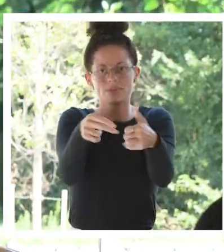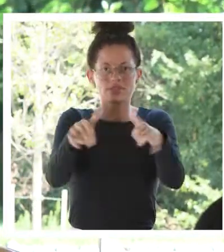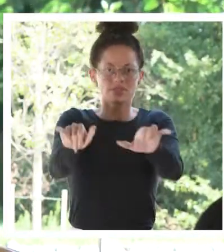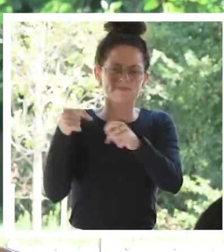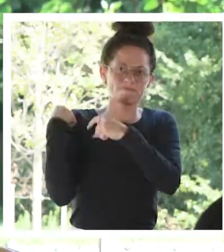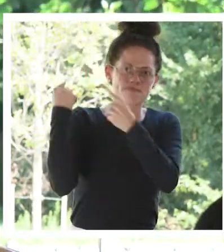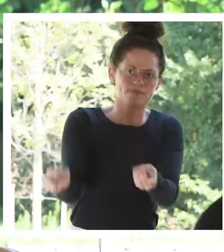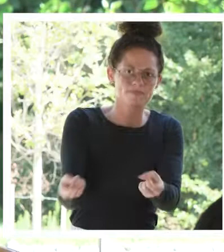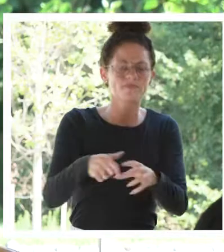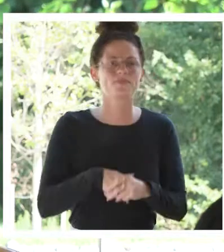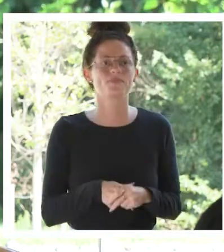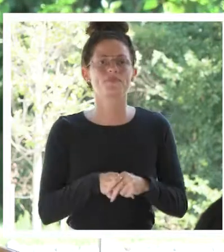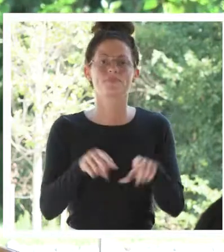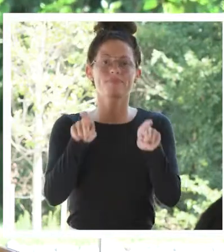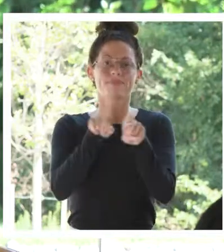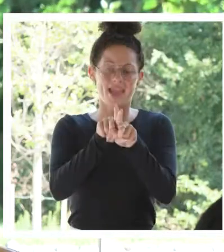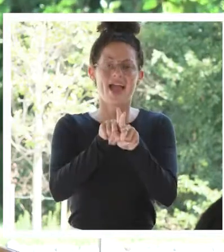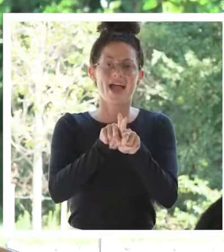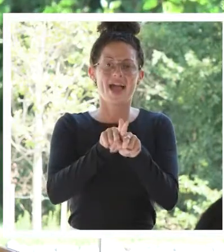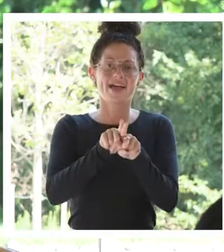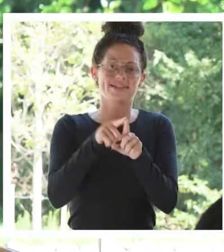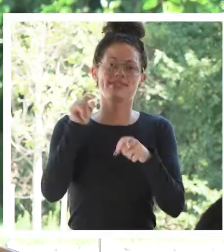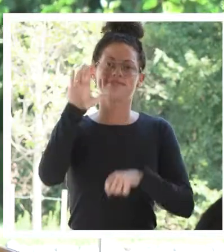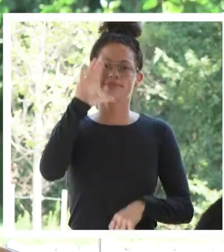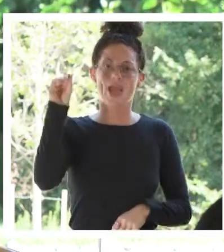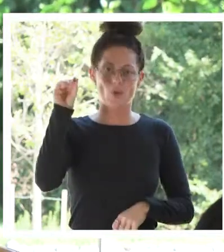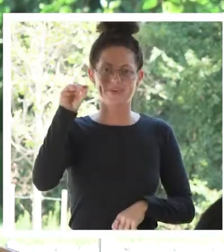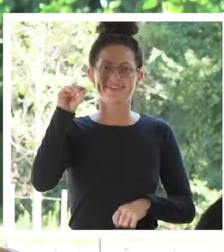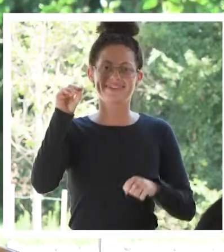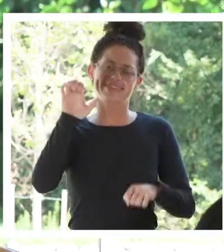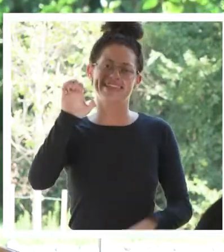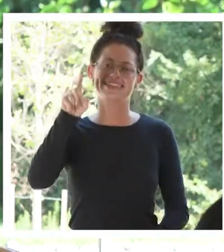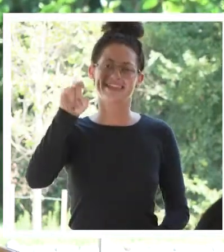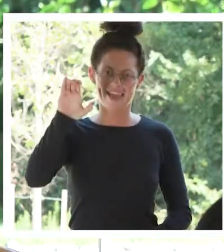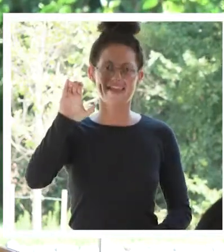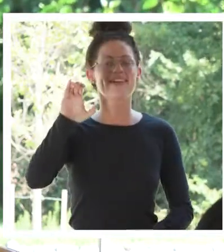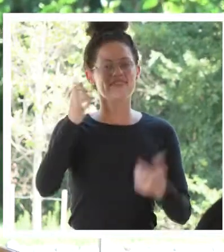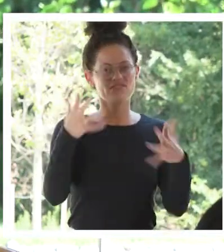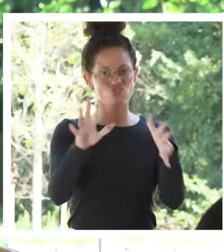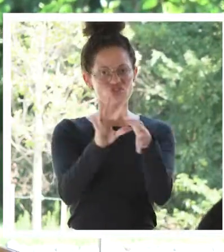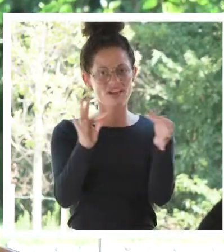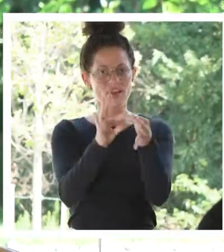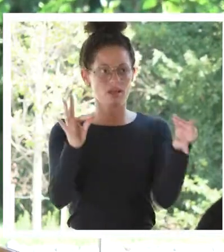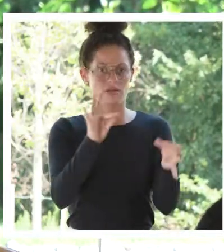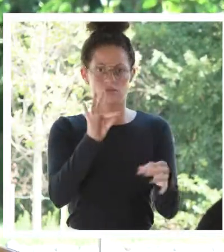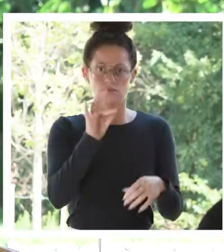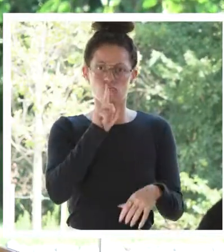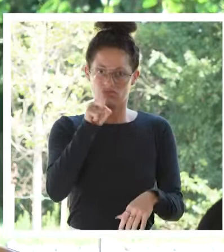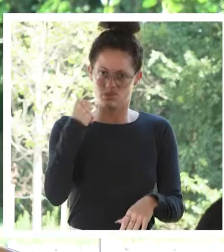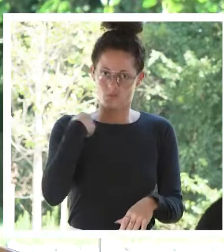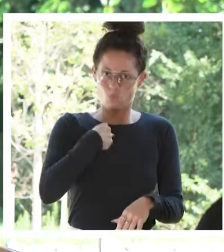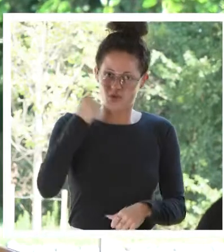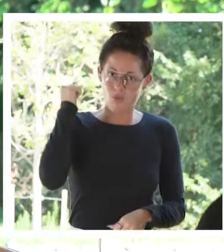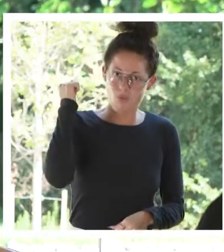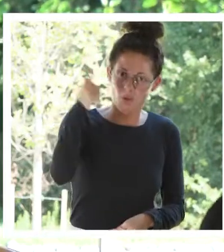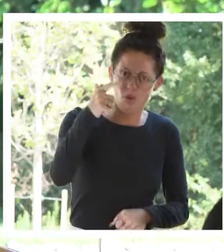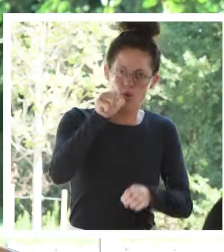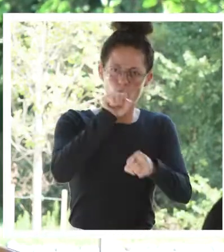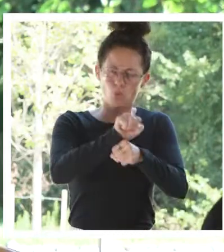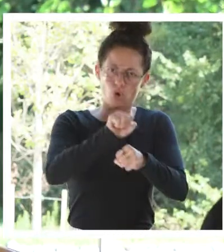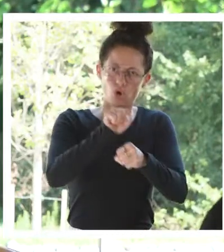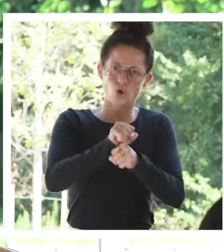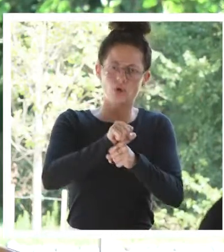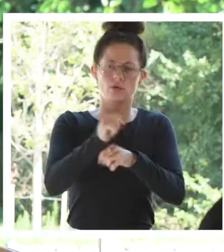County Executive Gardner said, all of us were working around the clock to try to make sure that we got